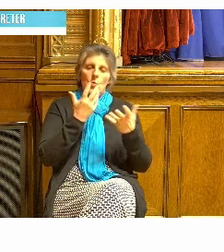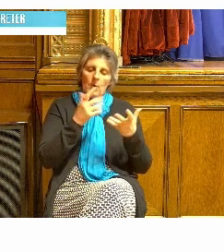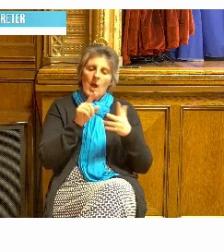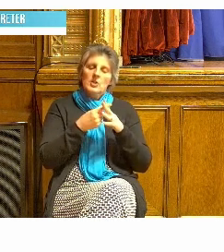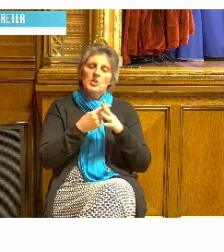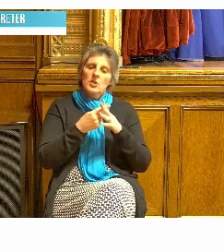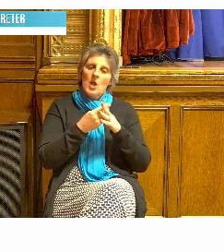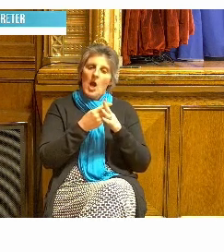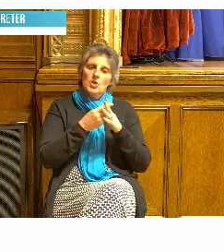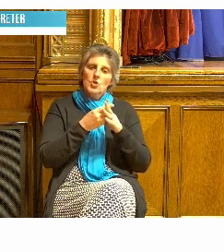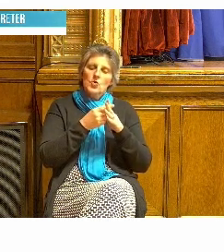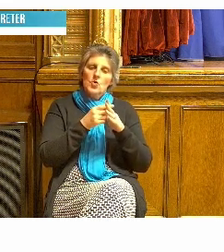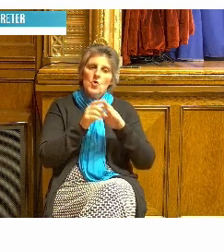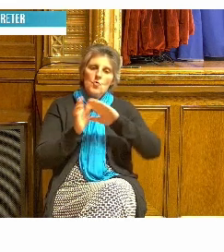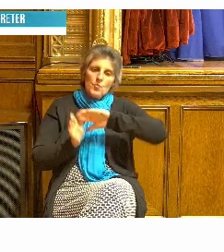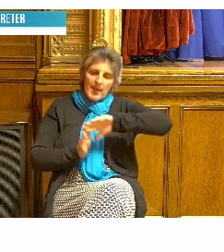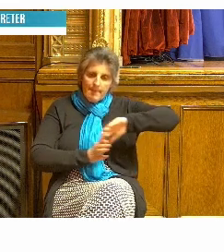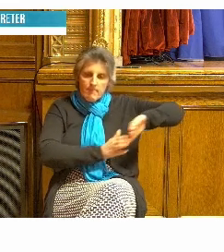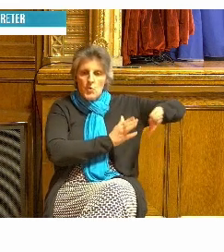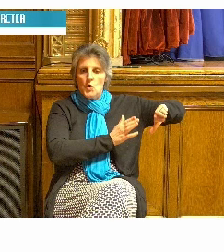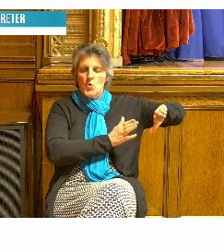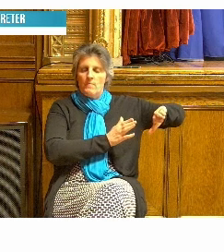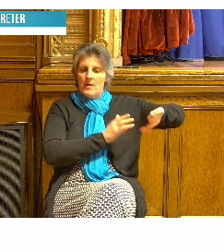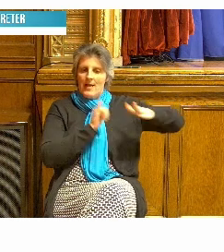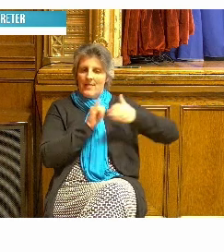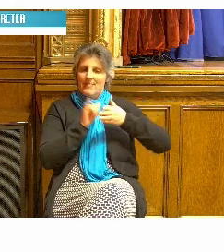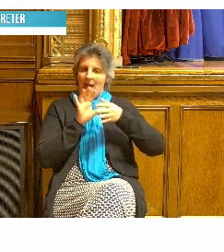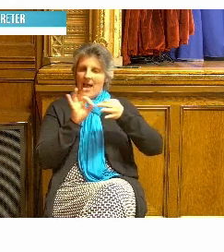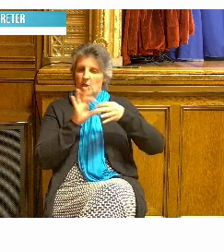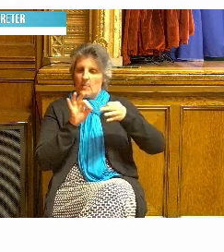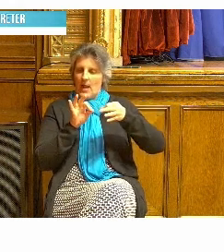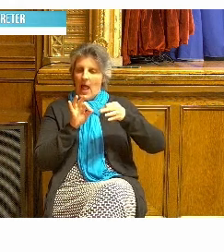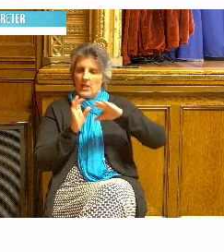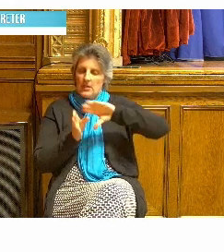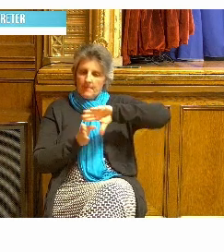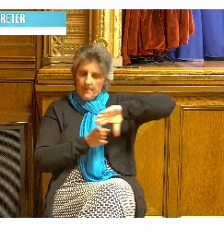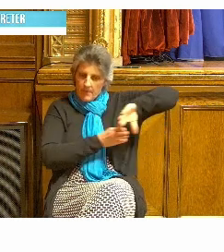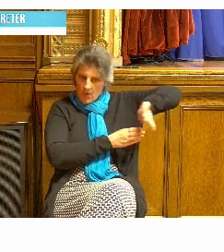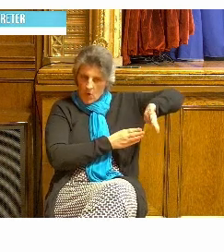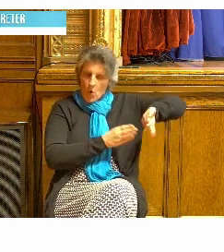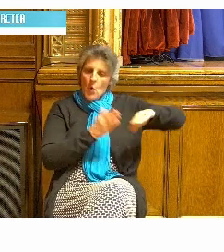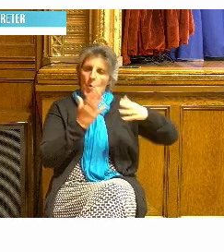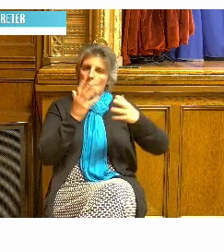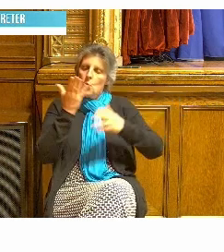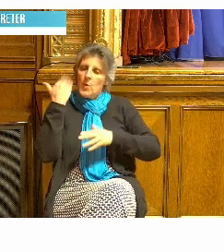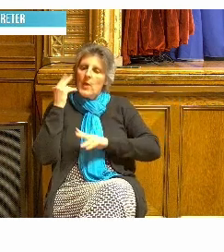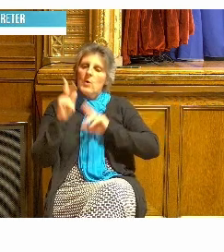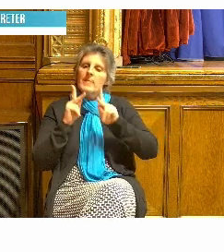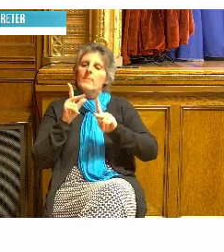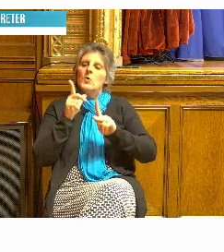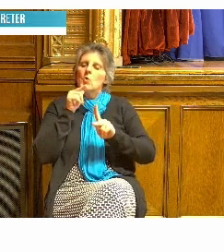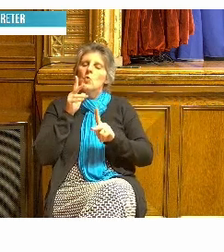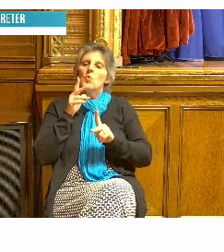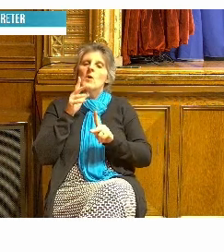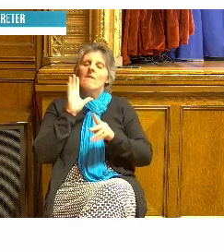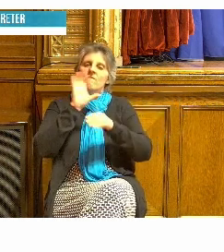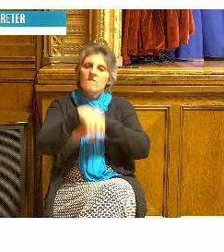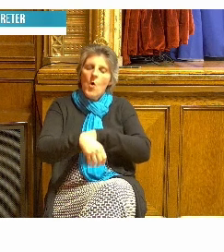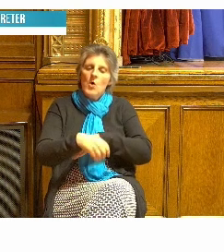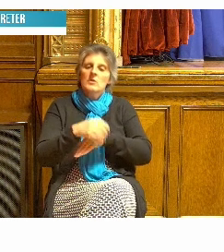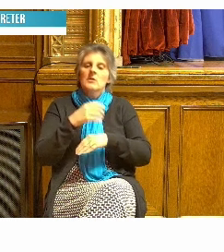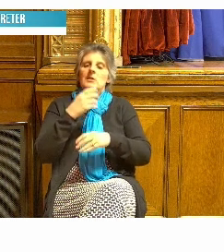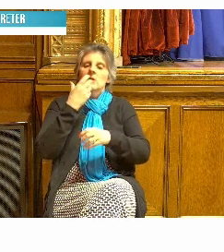to remove and peel that terminology background. We were people who were enslaved. Slavery